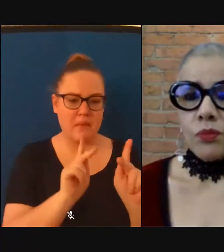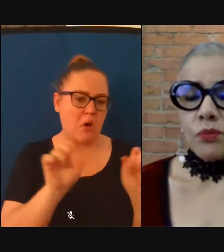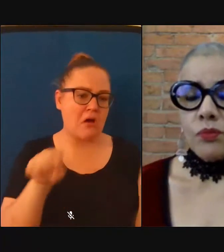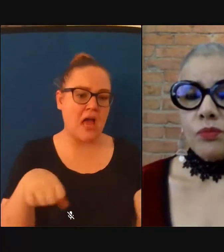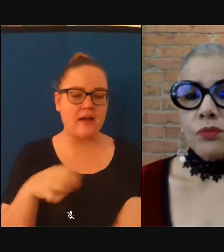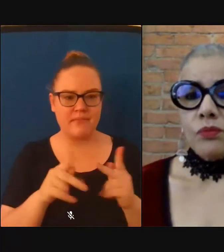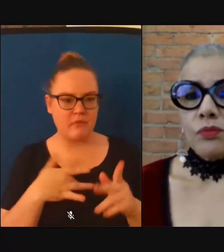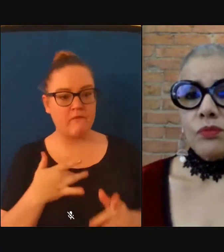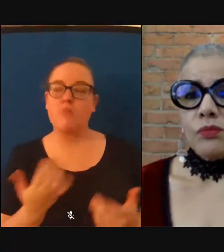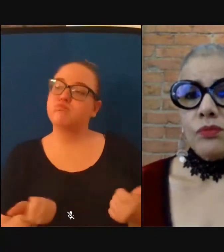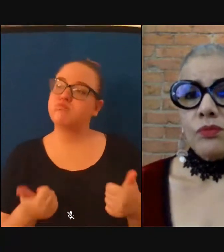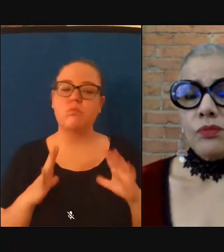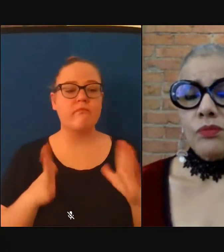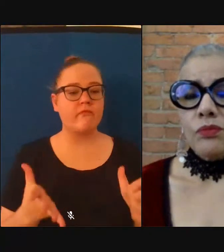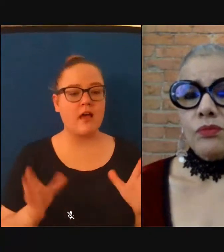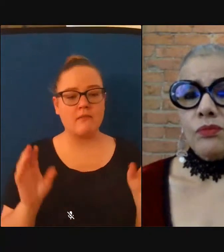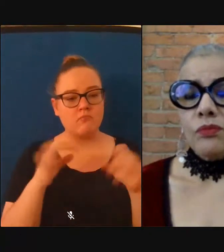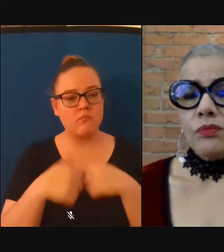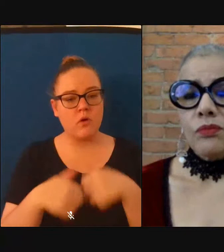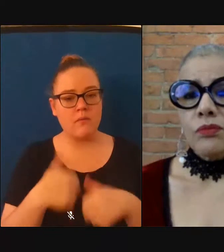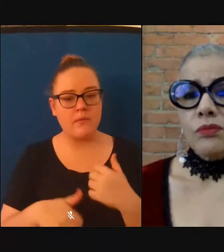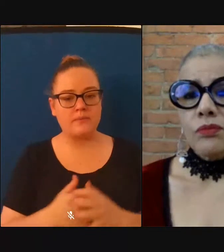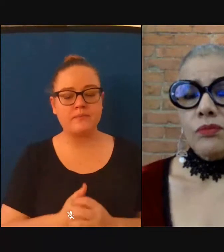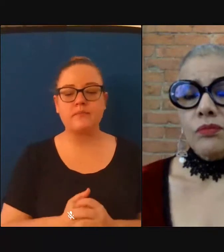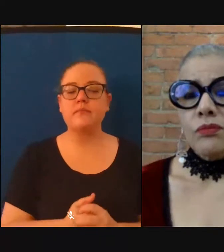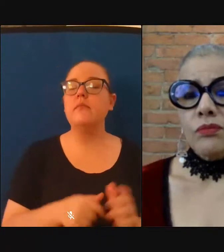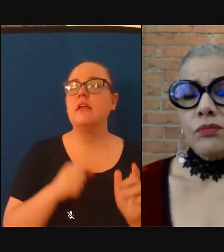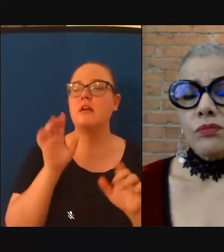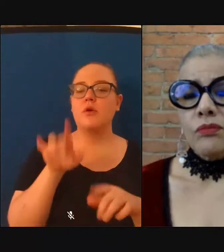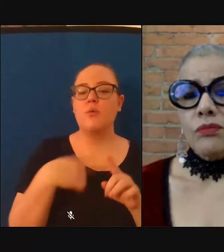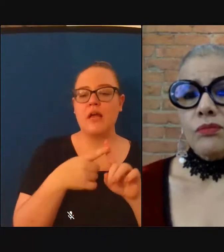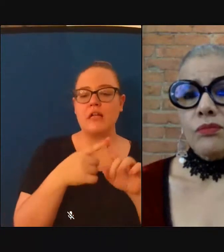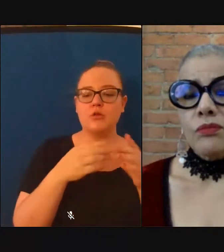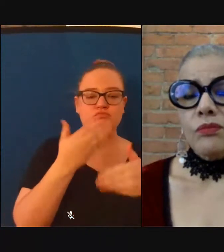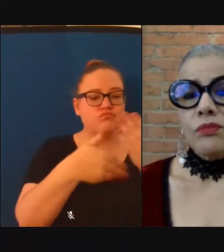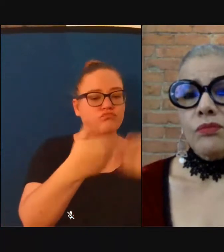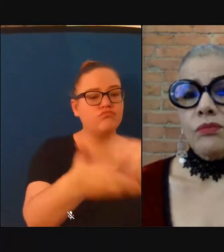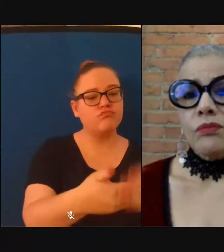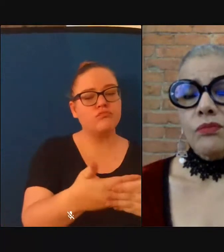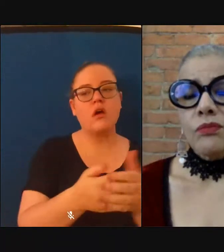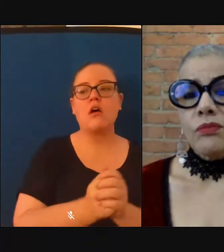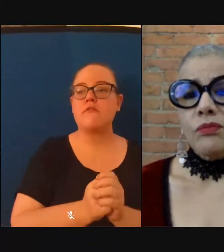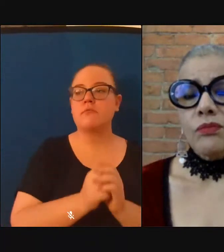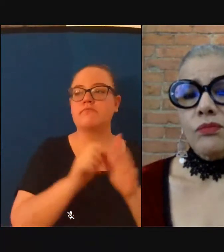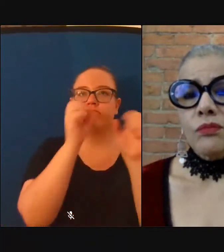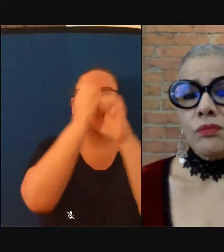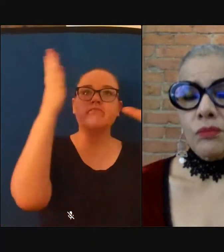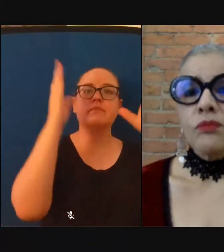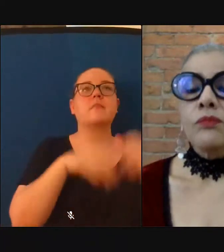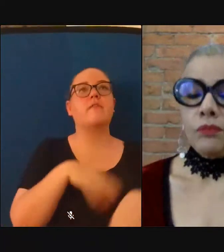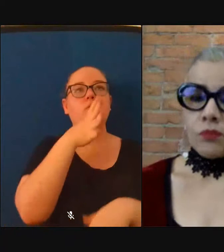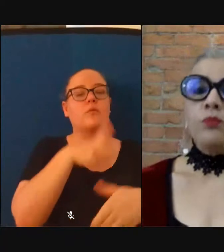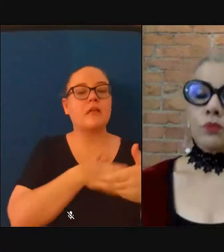of progressivism's progressive ideology of feminism is, you know, the thing that's keeping you from claiming